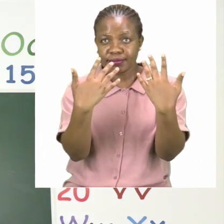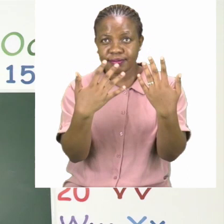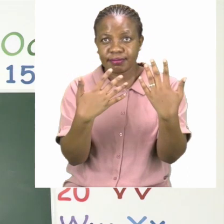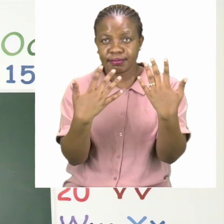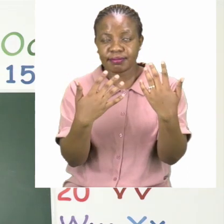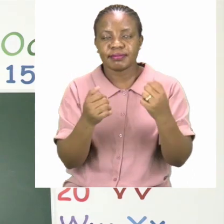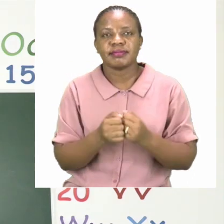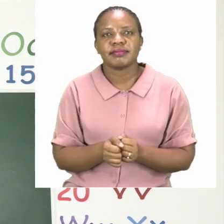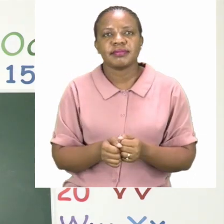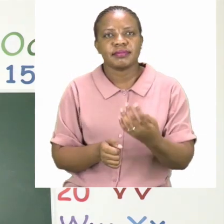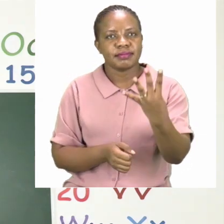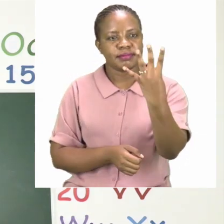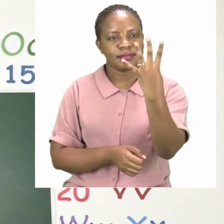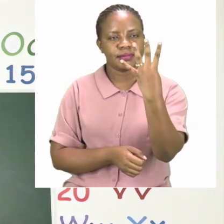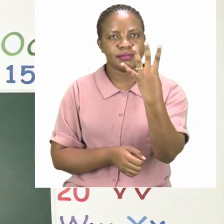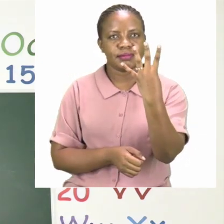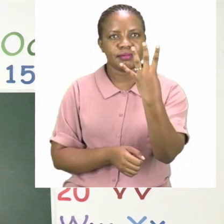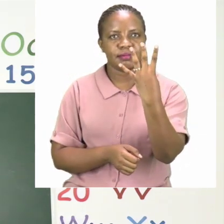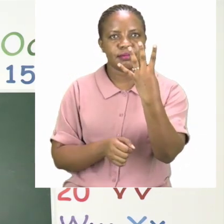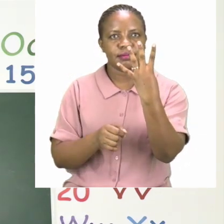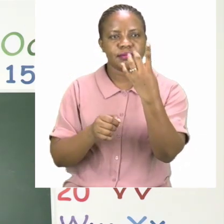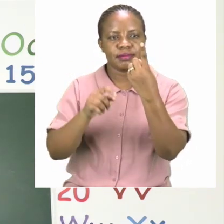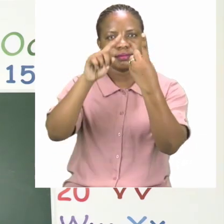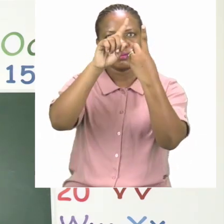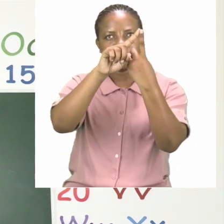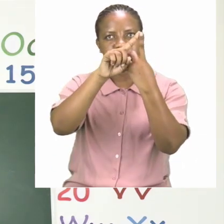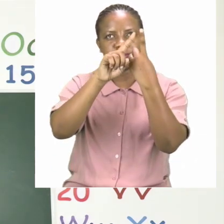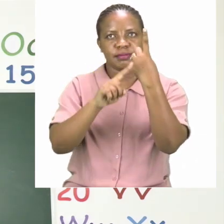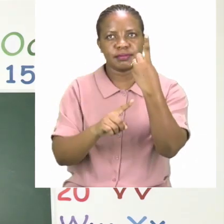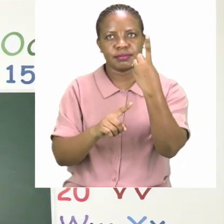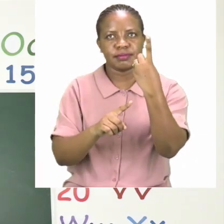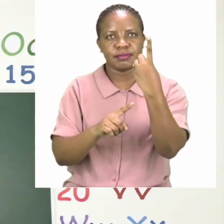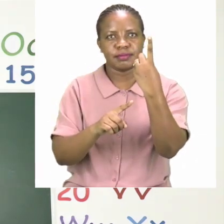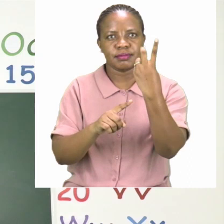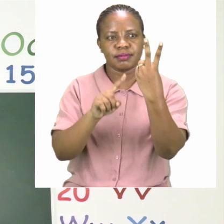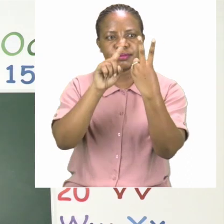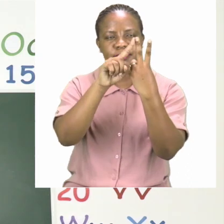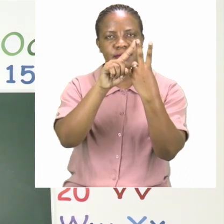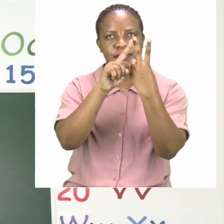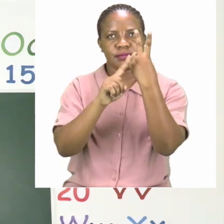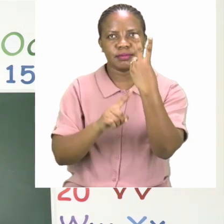fingers. Very good. And then you say one, two,